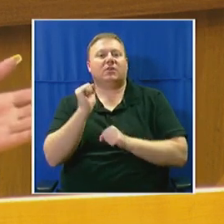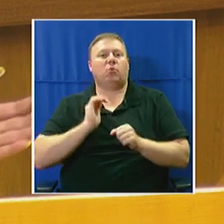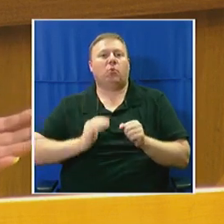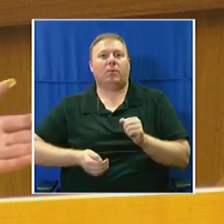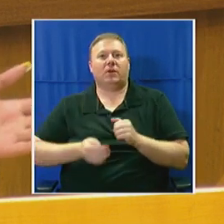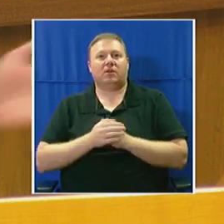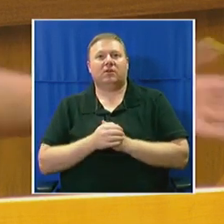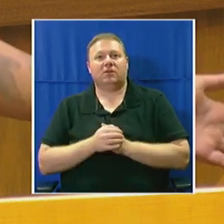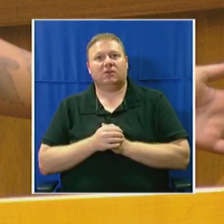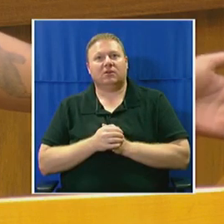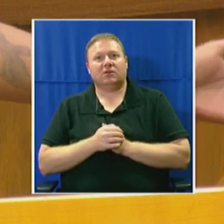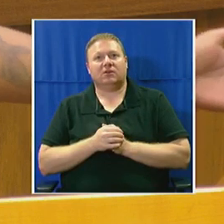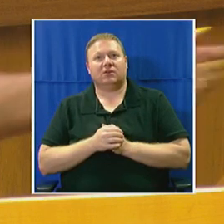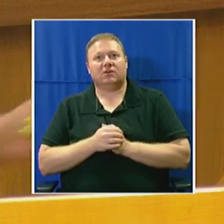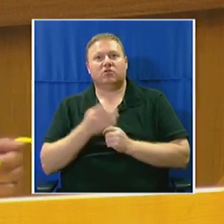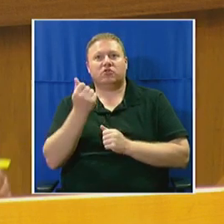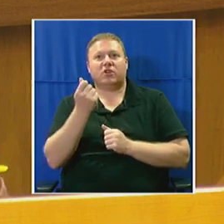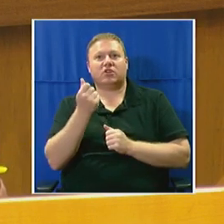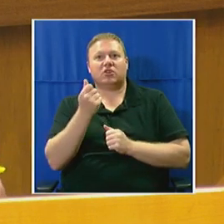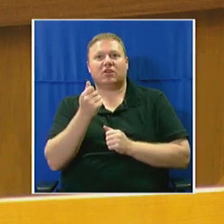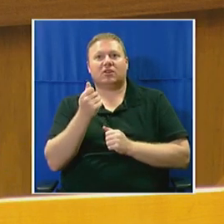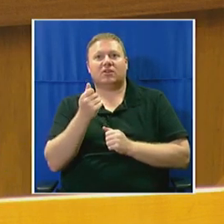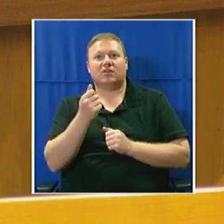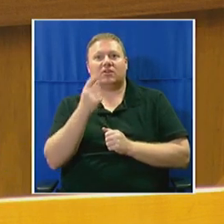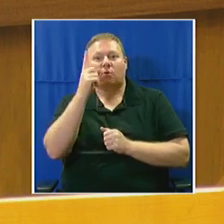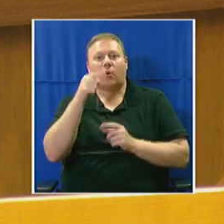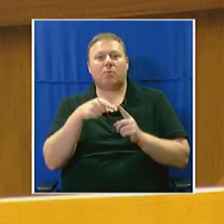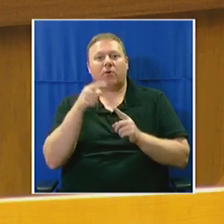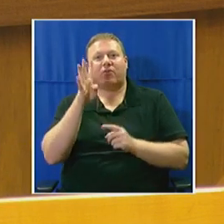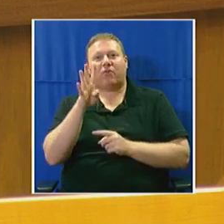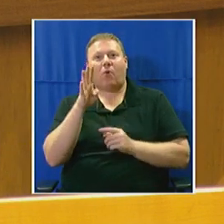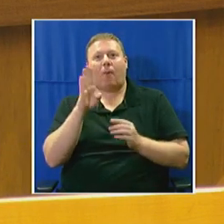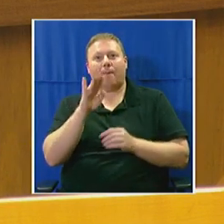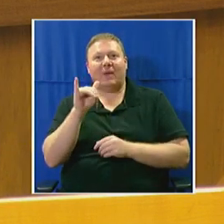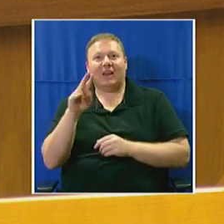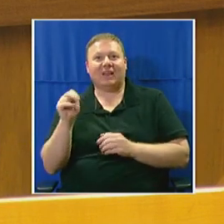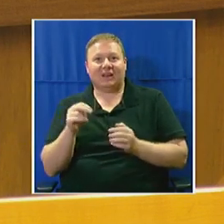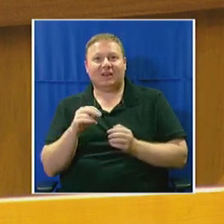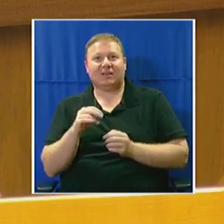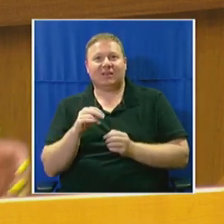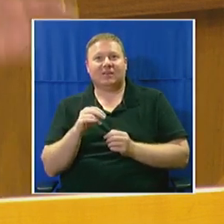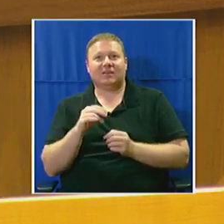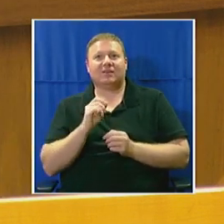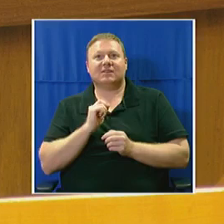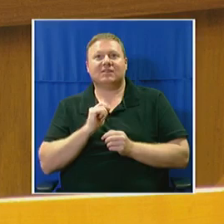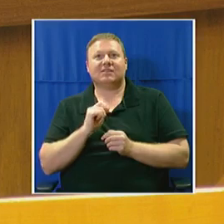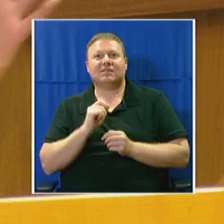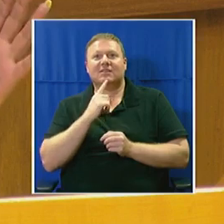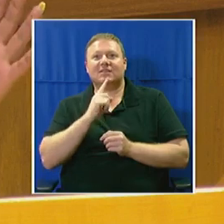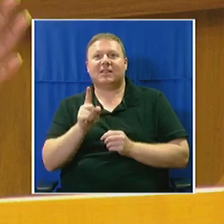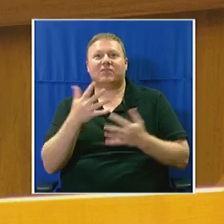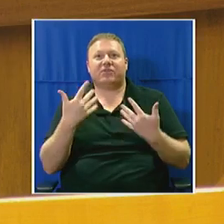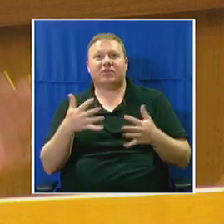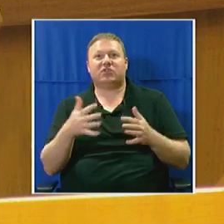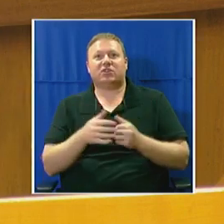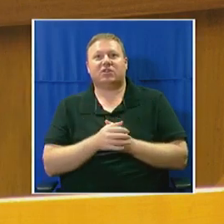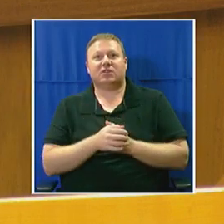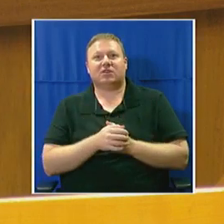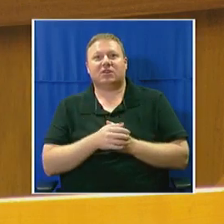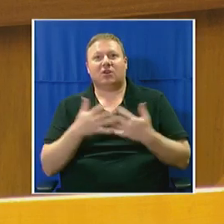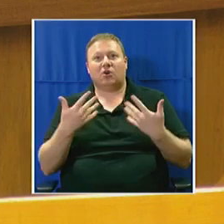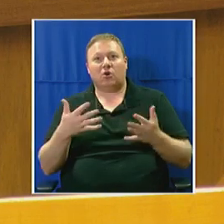signs of this treasury has said 1.4 billion of the 1.6 billion Rand is already